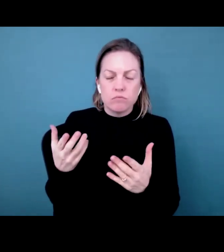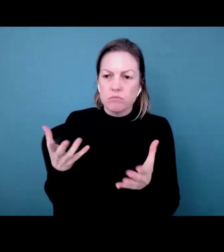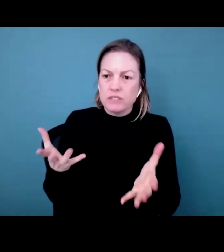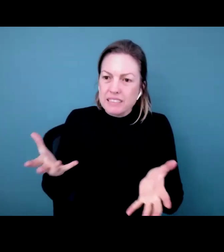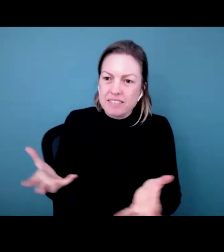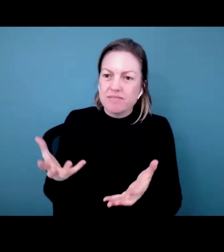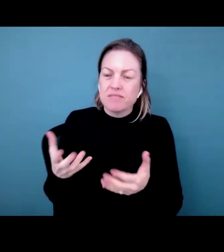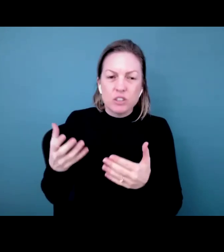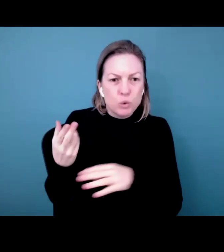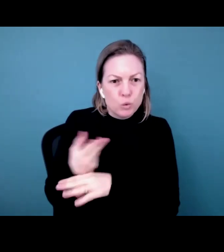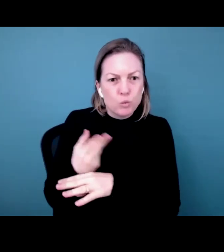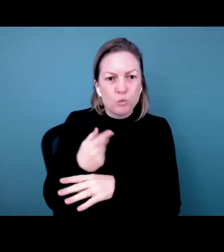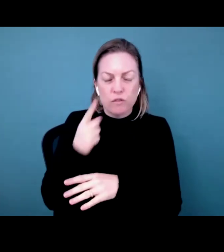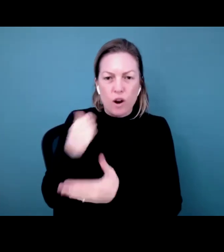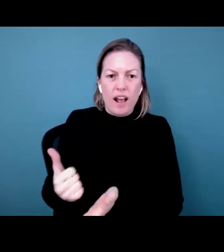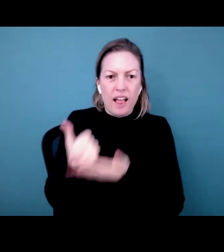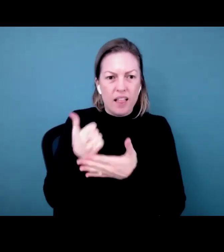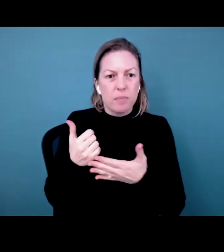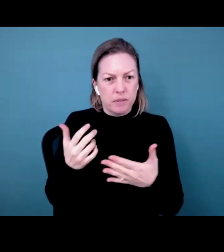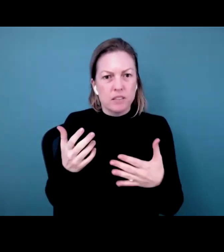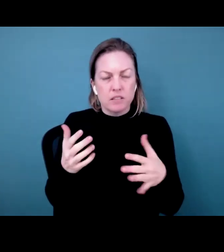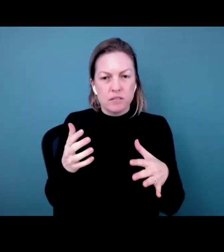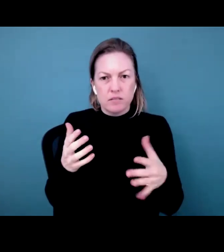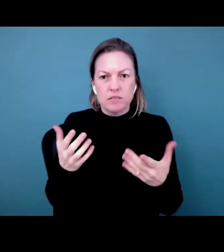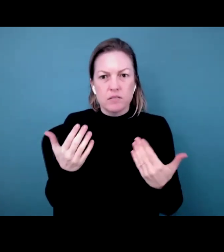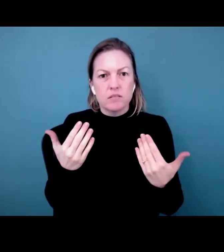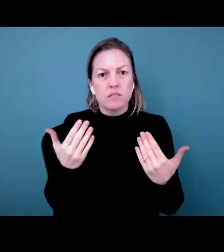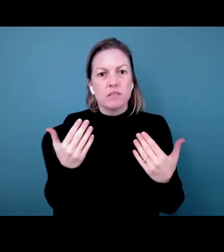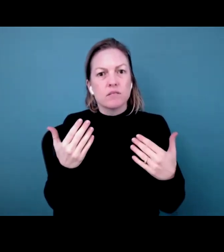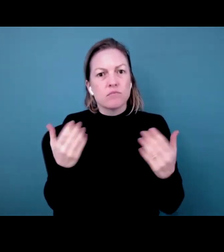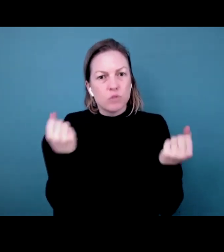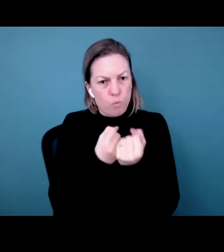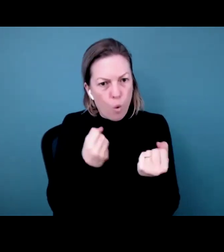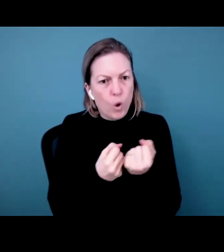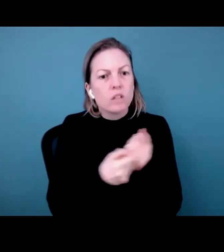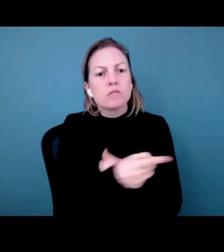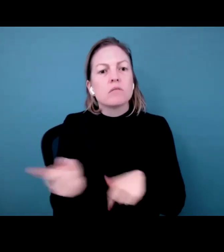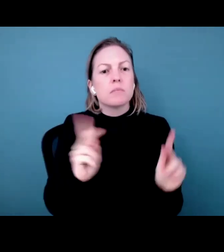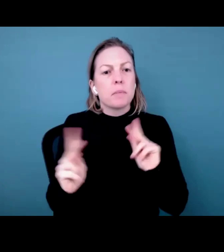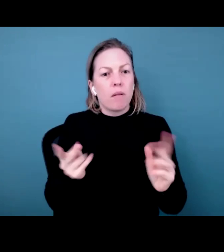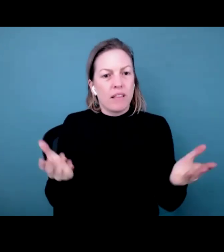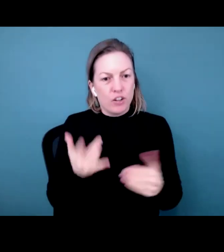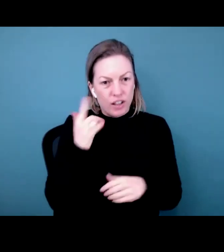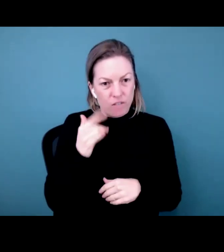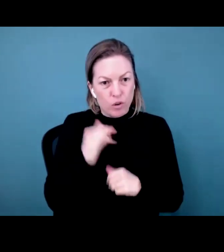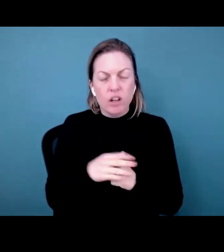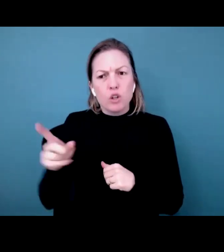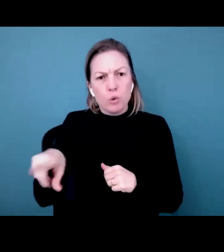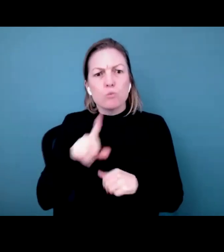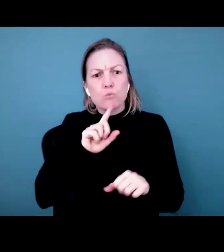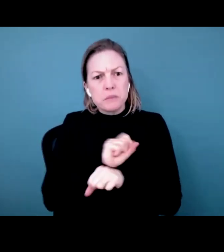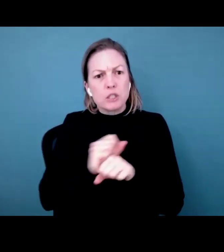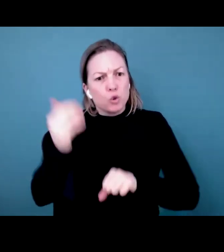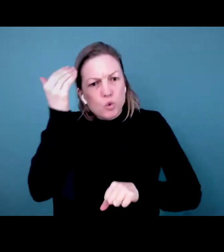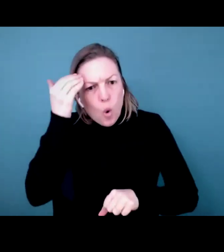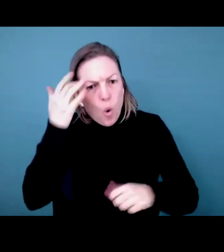the real life lived experience of diverse Californians. You are closer to the ground. We